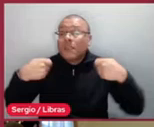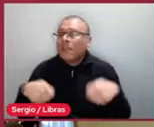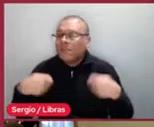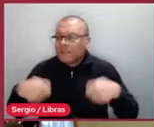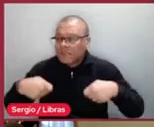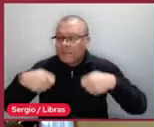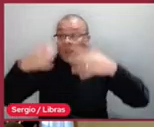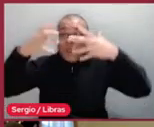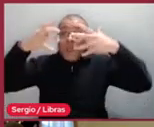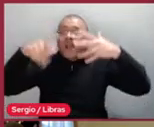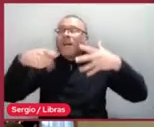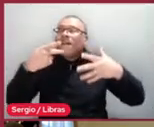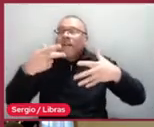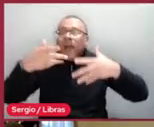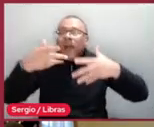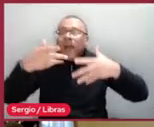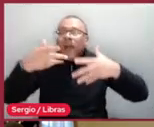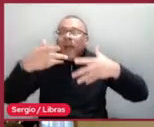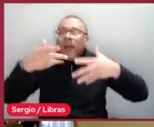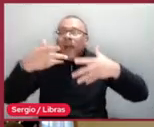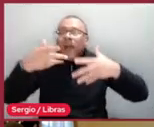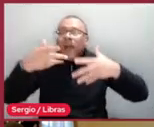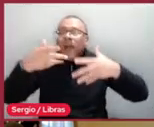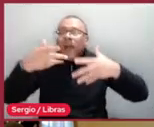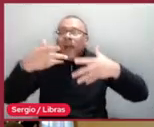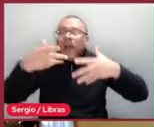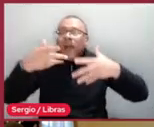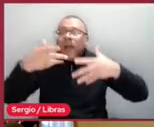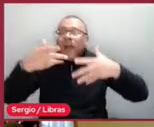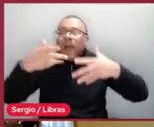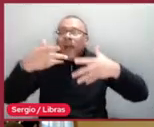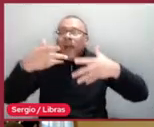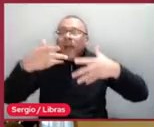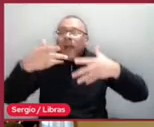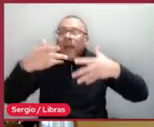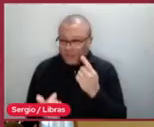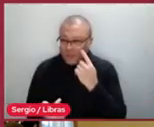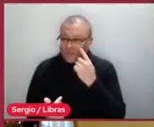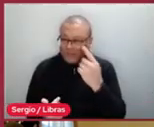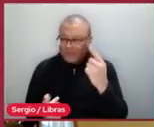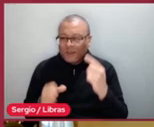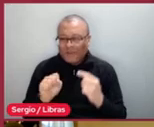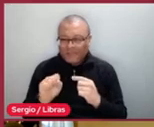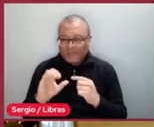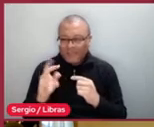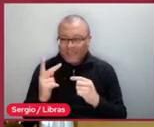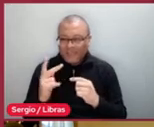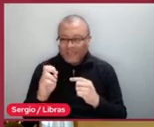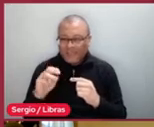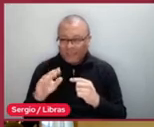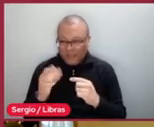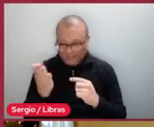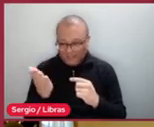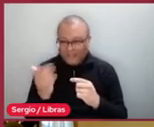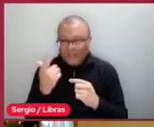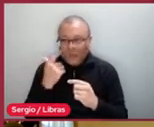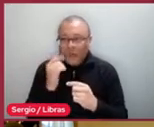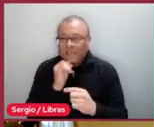abstraction problems with it. So one thing to solve that is with dry schema, for example. Dry schema is a library that